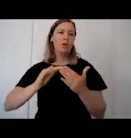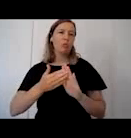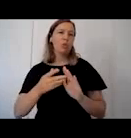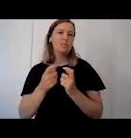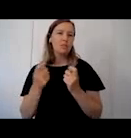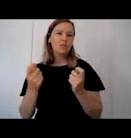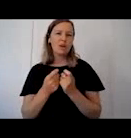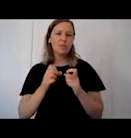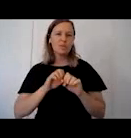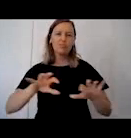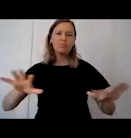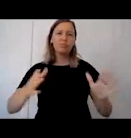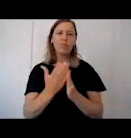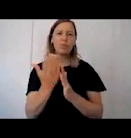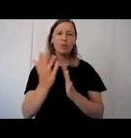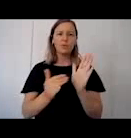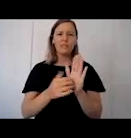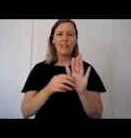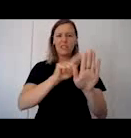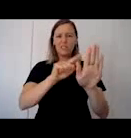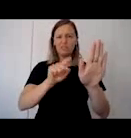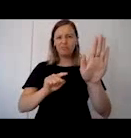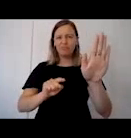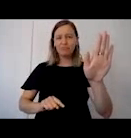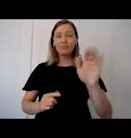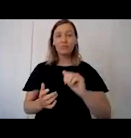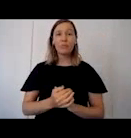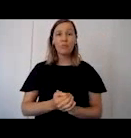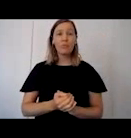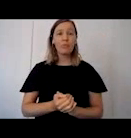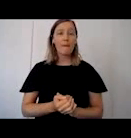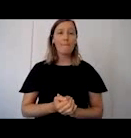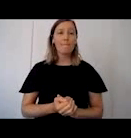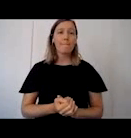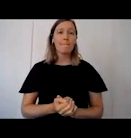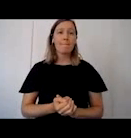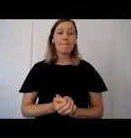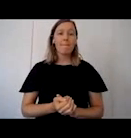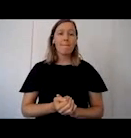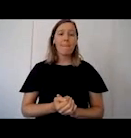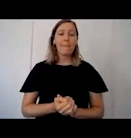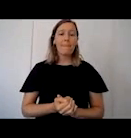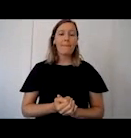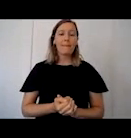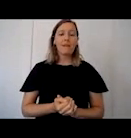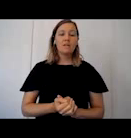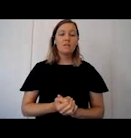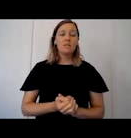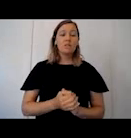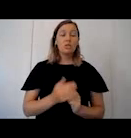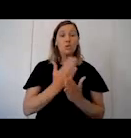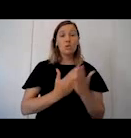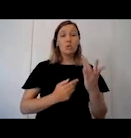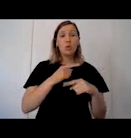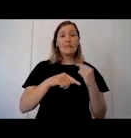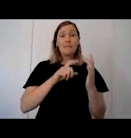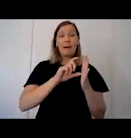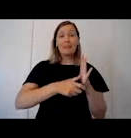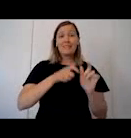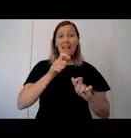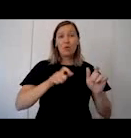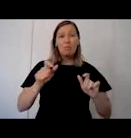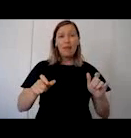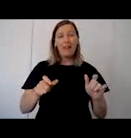Zealand. So I guess stories about disabled people haven't always been done well, not